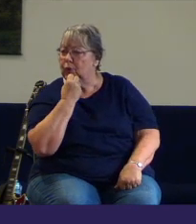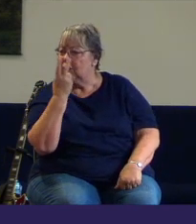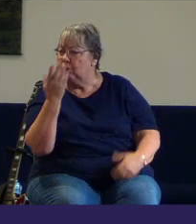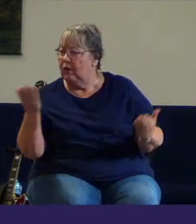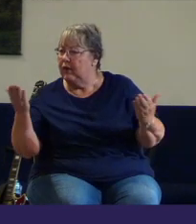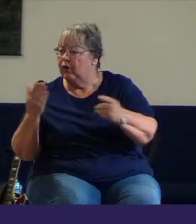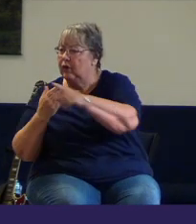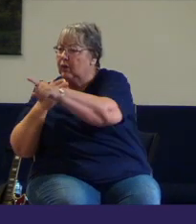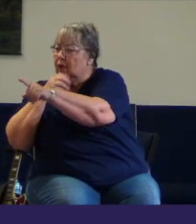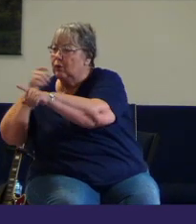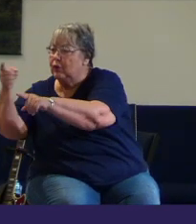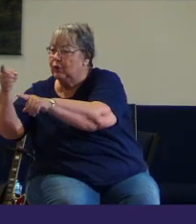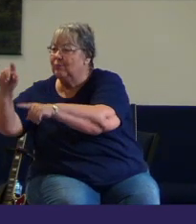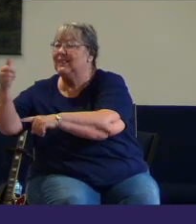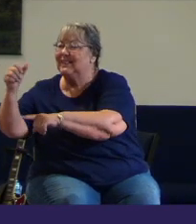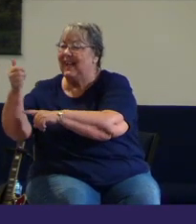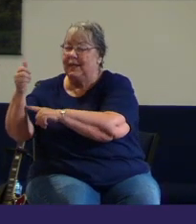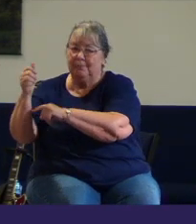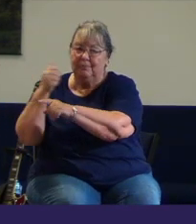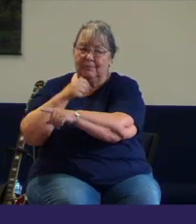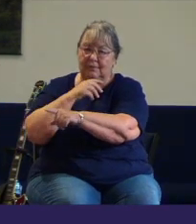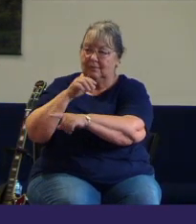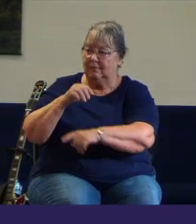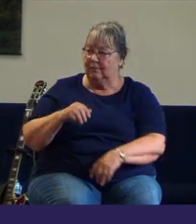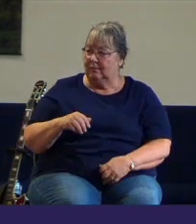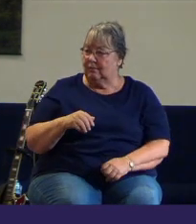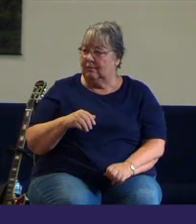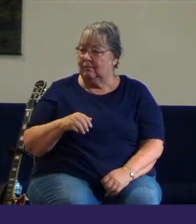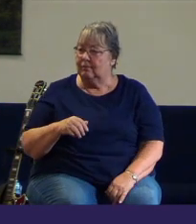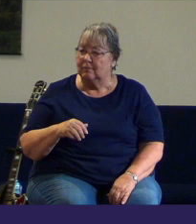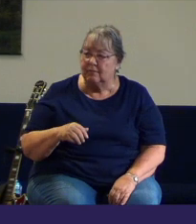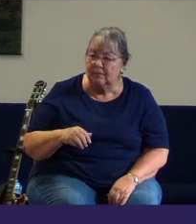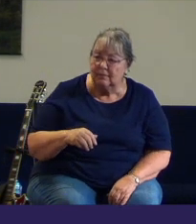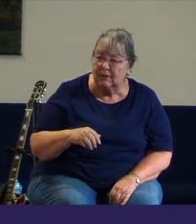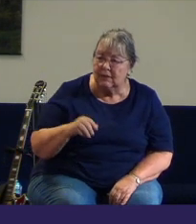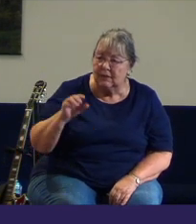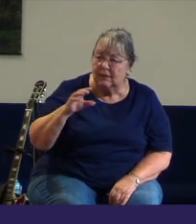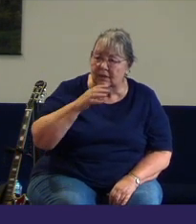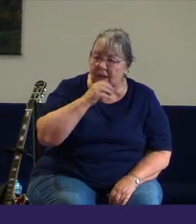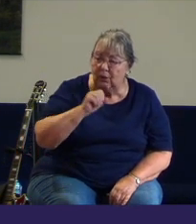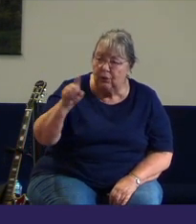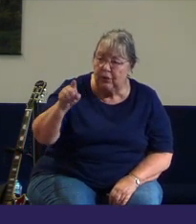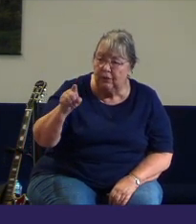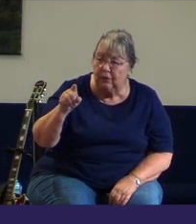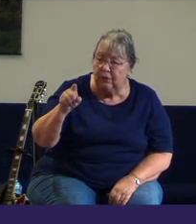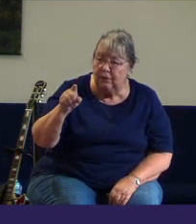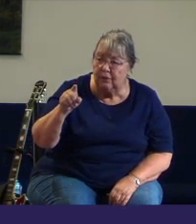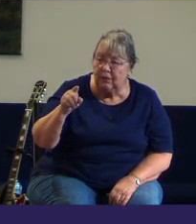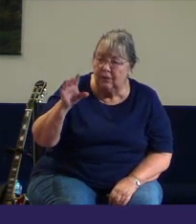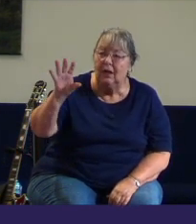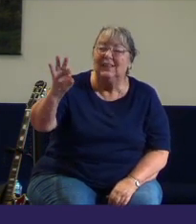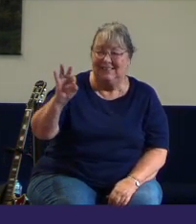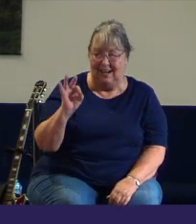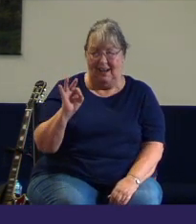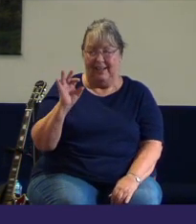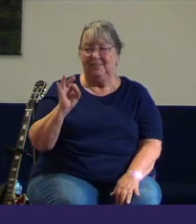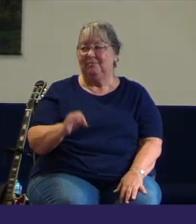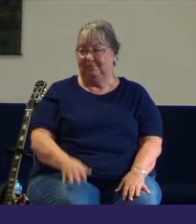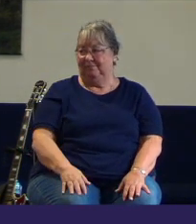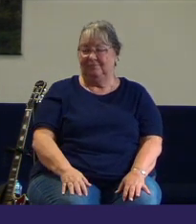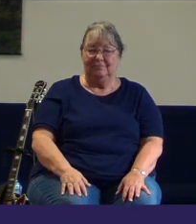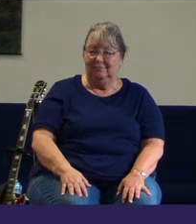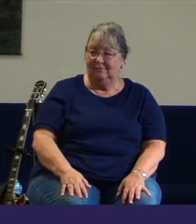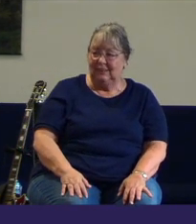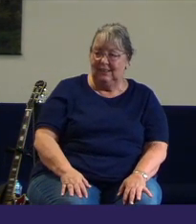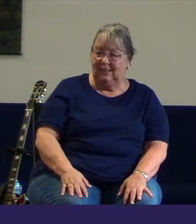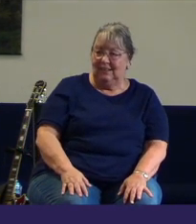old are you? 10. How old are you, that little cat there? How are you, Kason? How old are you? 9. Man,